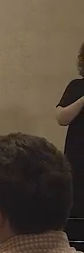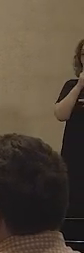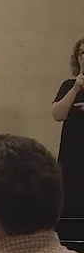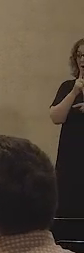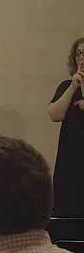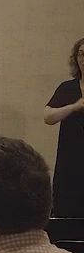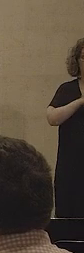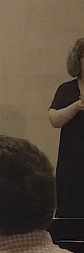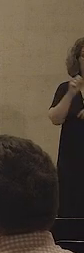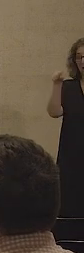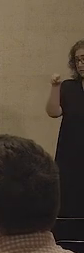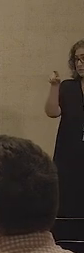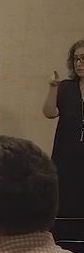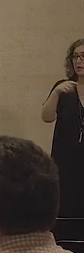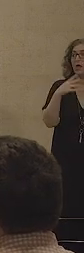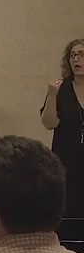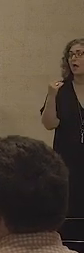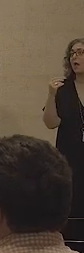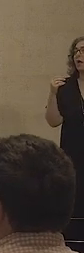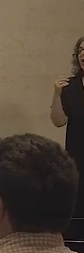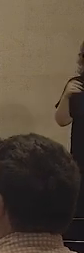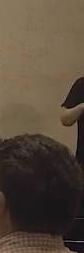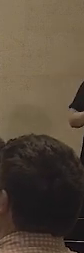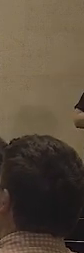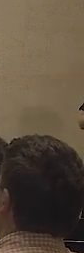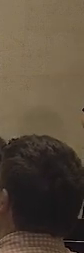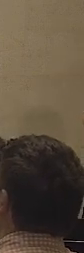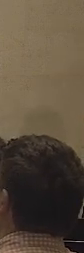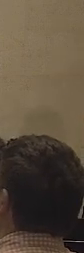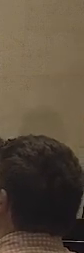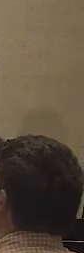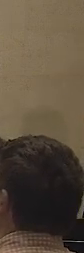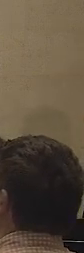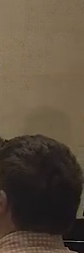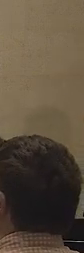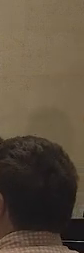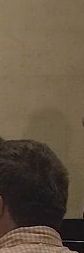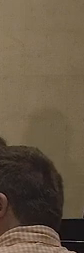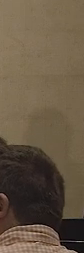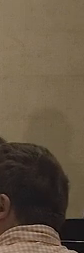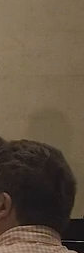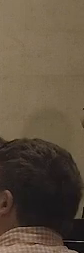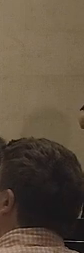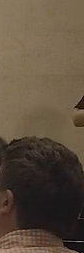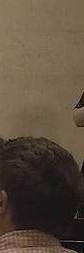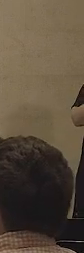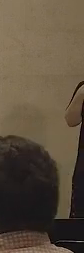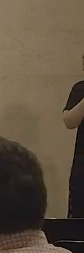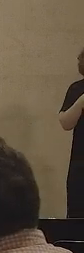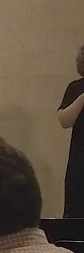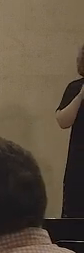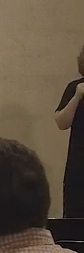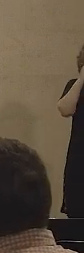real reality. And you know, but to what you said, you can't live in fear, but you